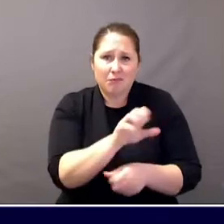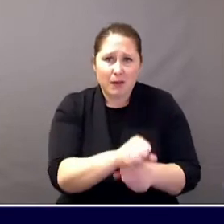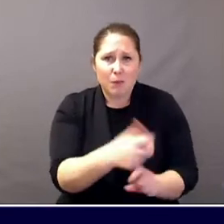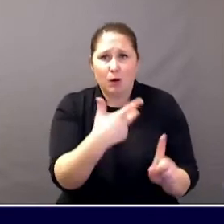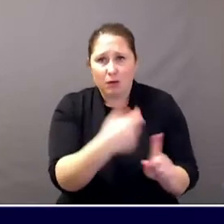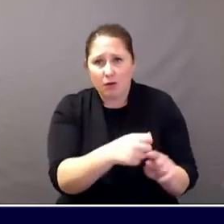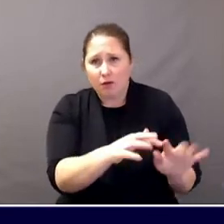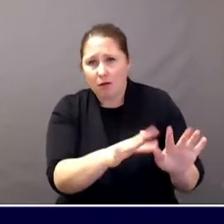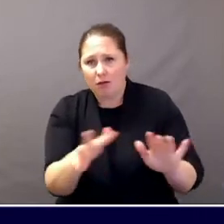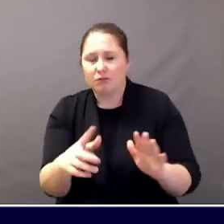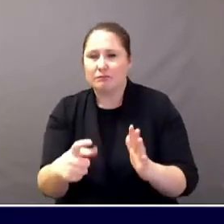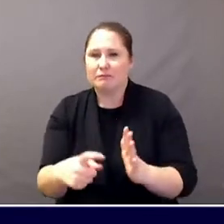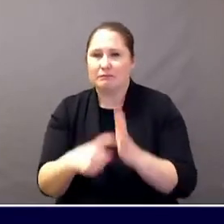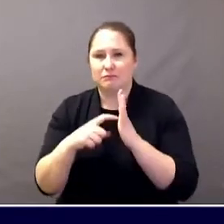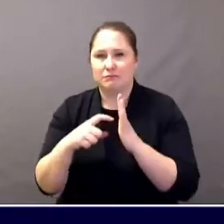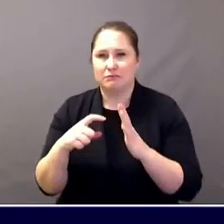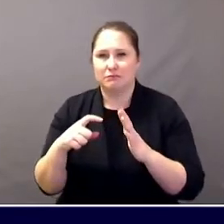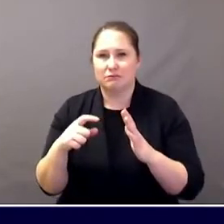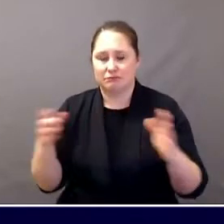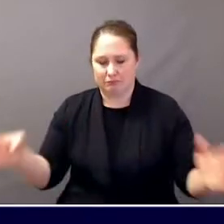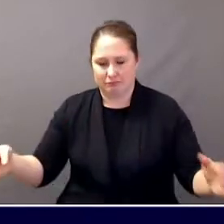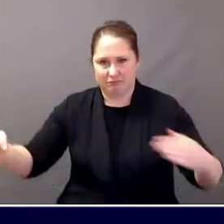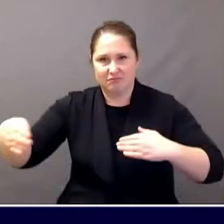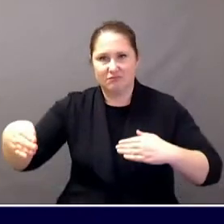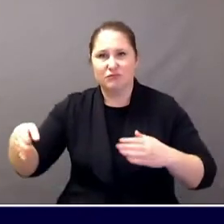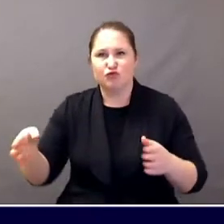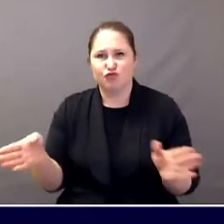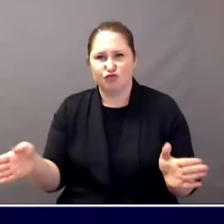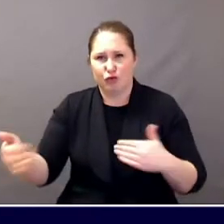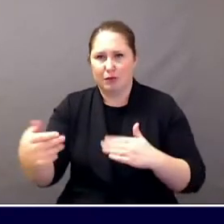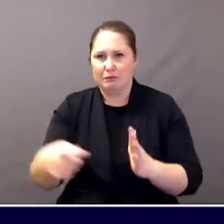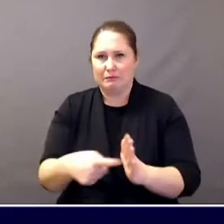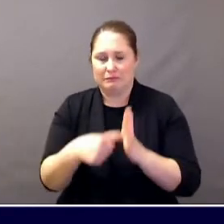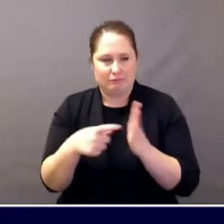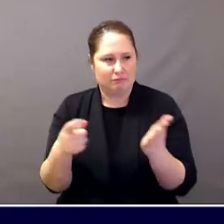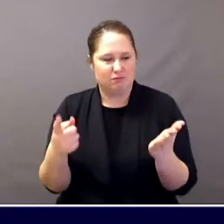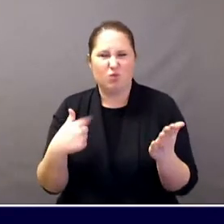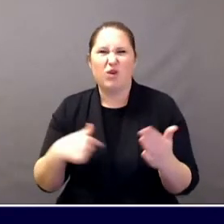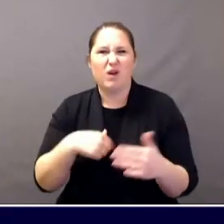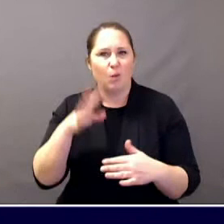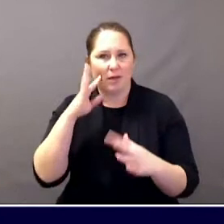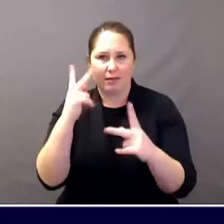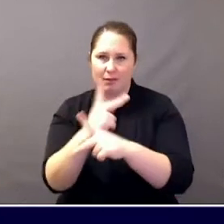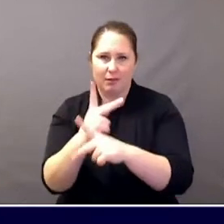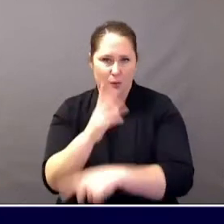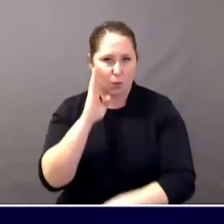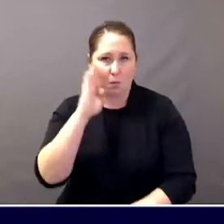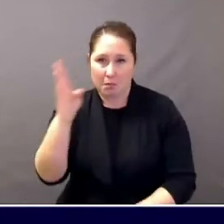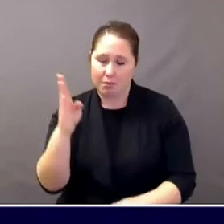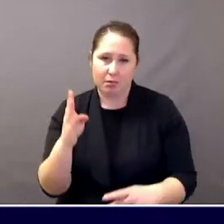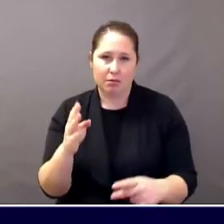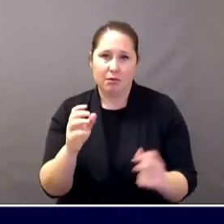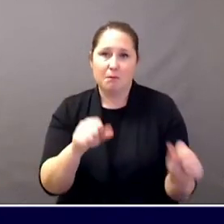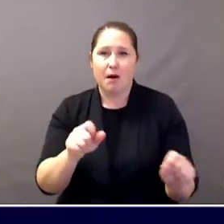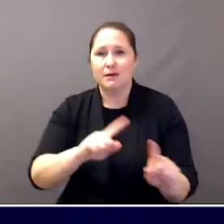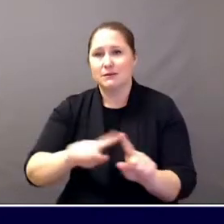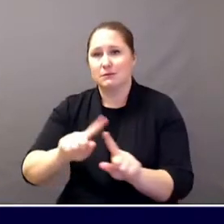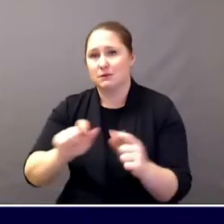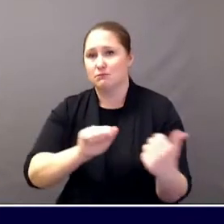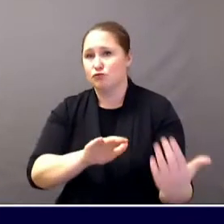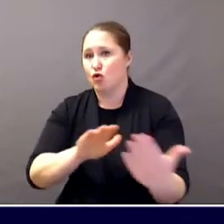space and sort of volume, and we'll get it done. Maybe some of each. Absolutely. Thank you, Governor